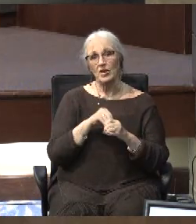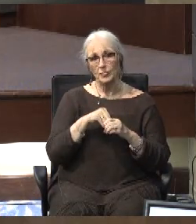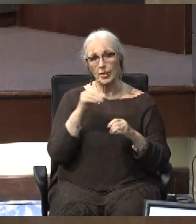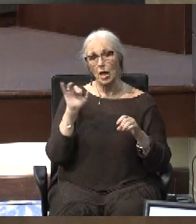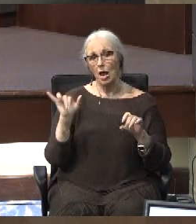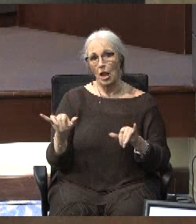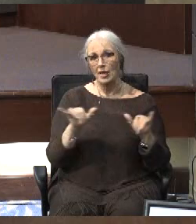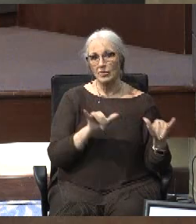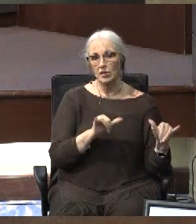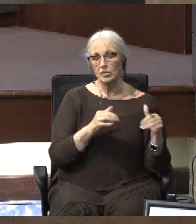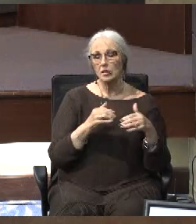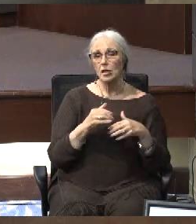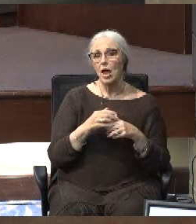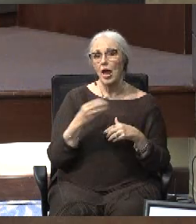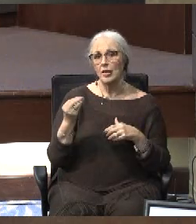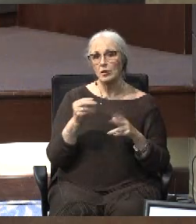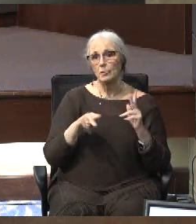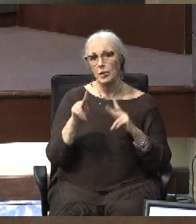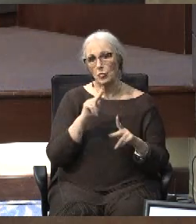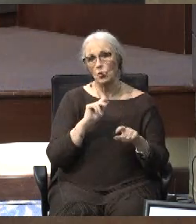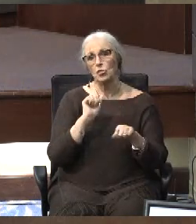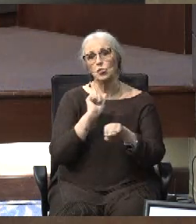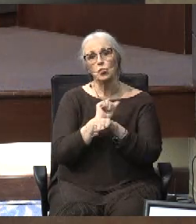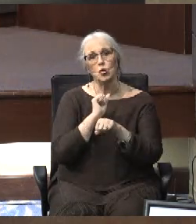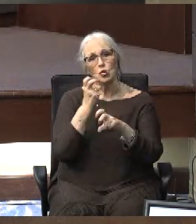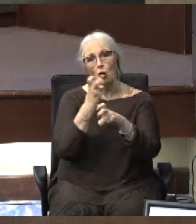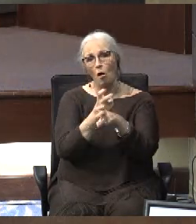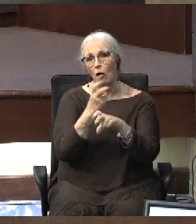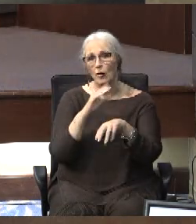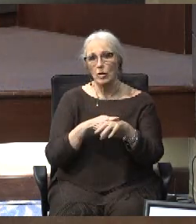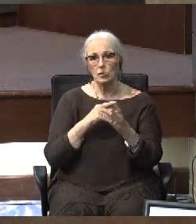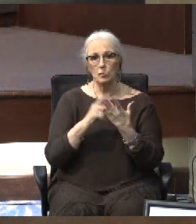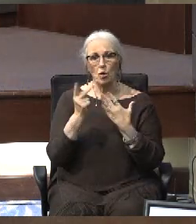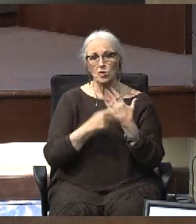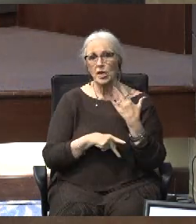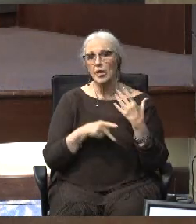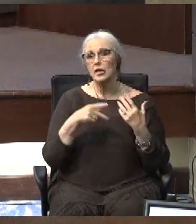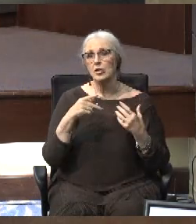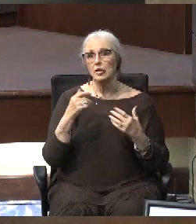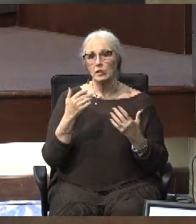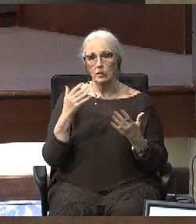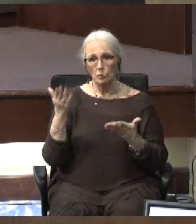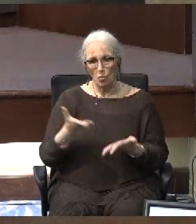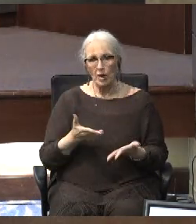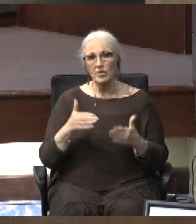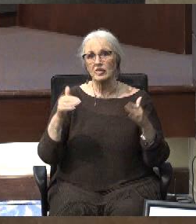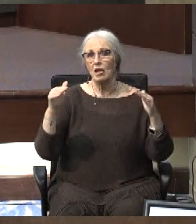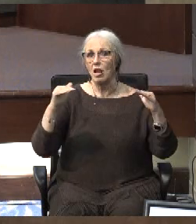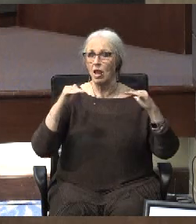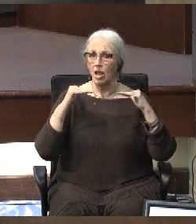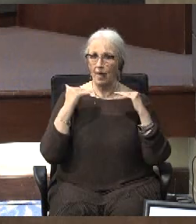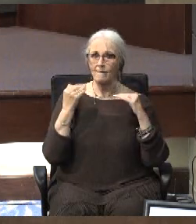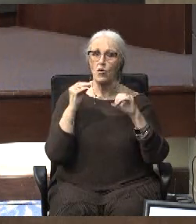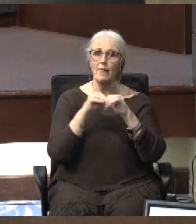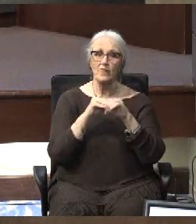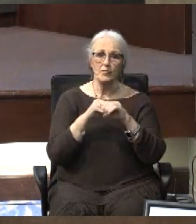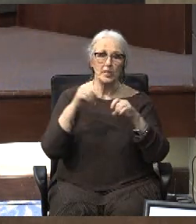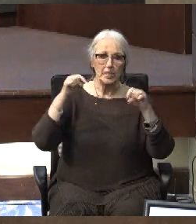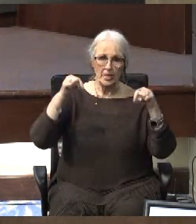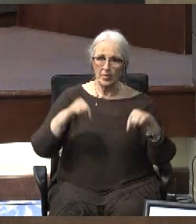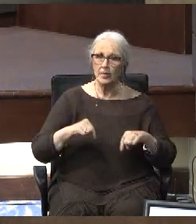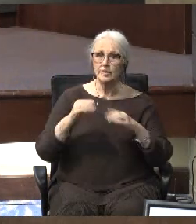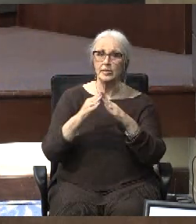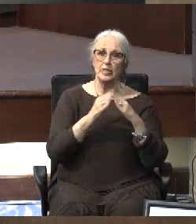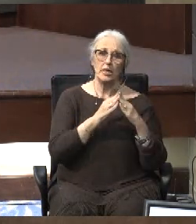to our economic development partners for their strategic work to bring this level of investment to our city,